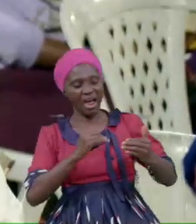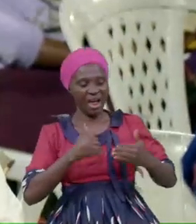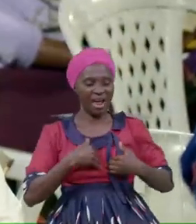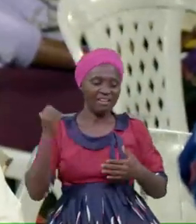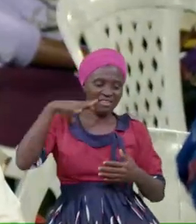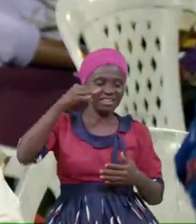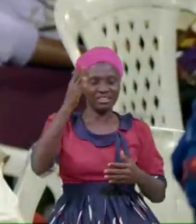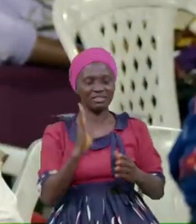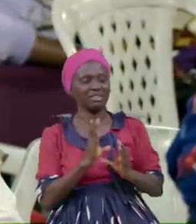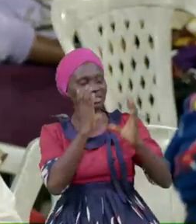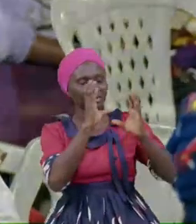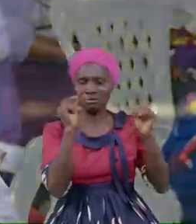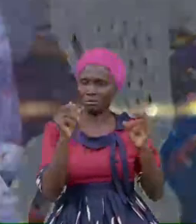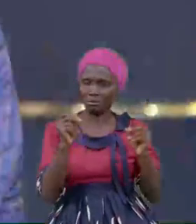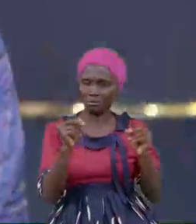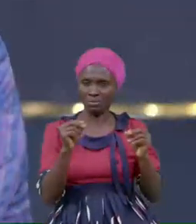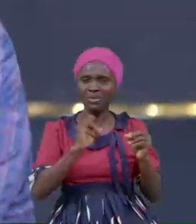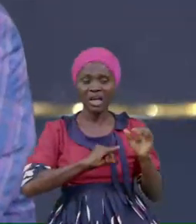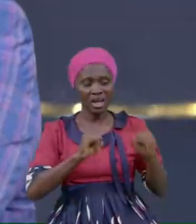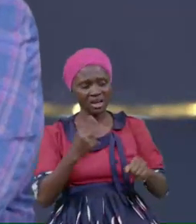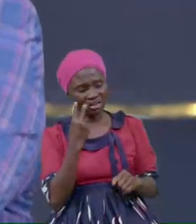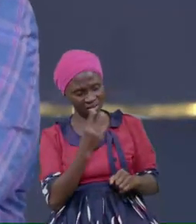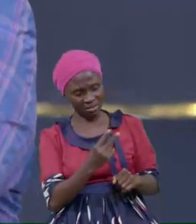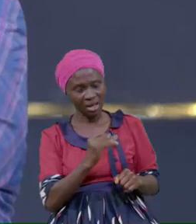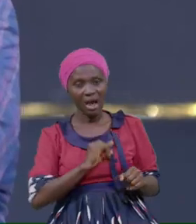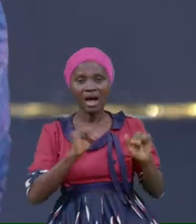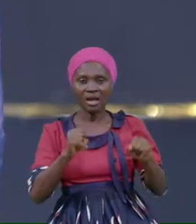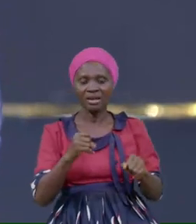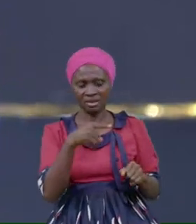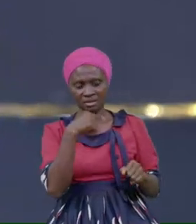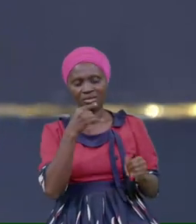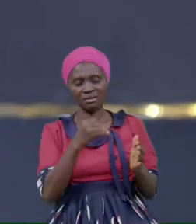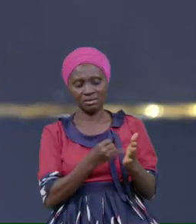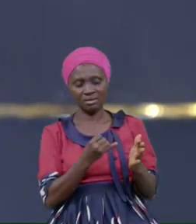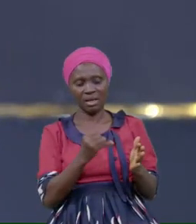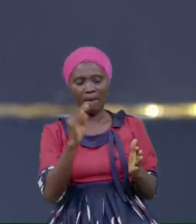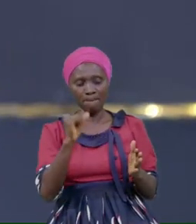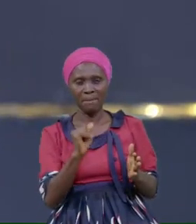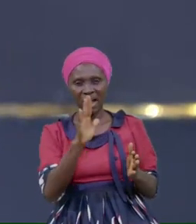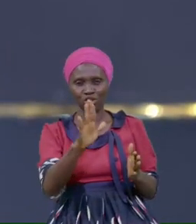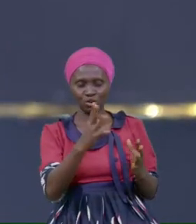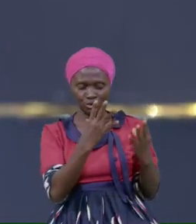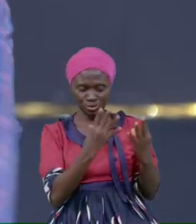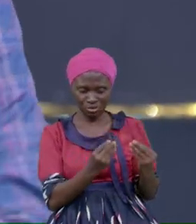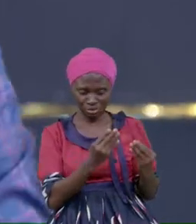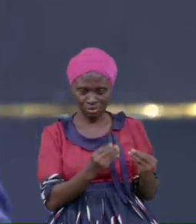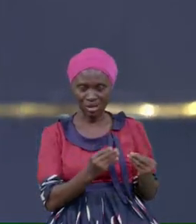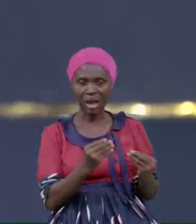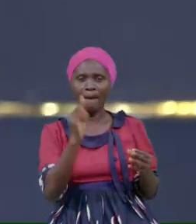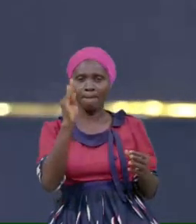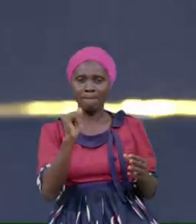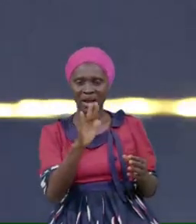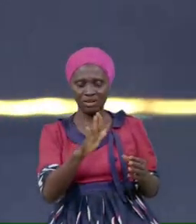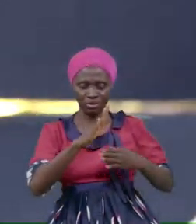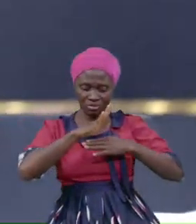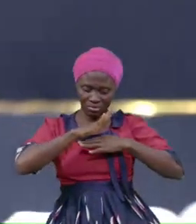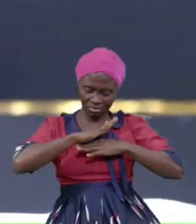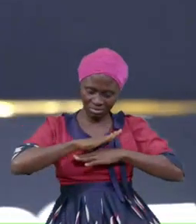your gentleness. I can tell by your restfulness. I can tell by your attitude. I can